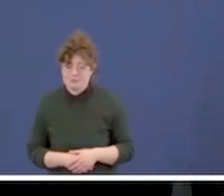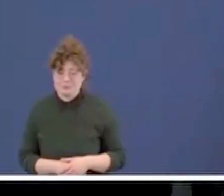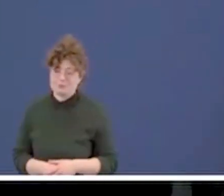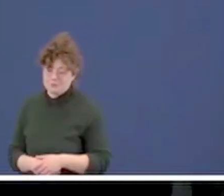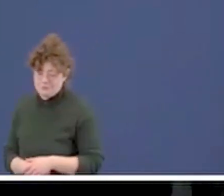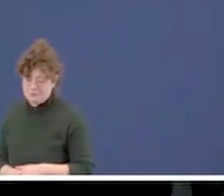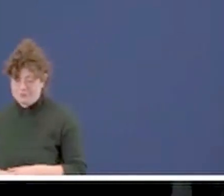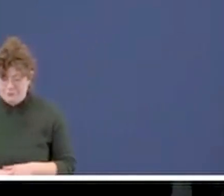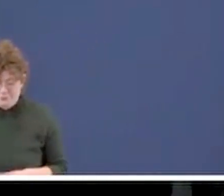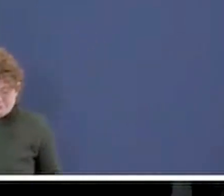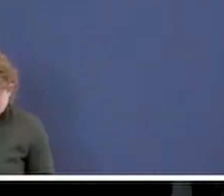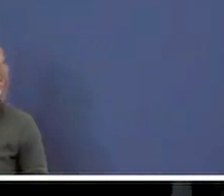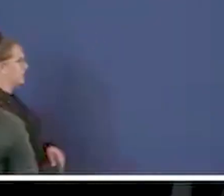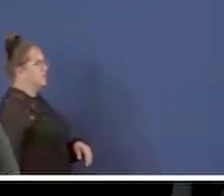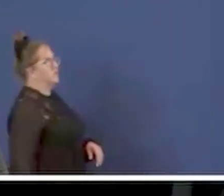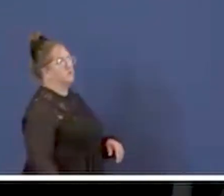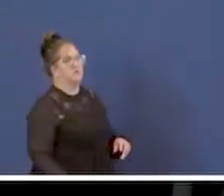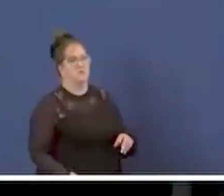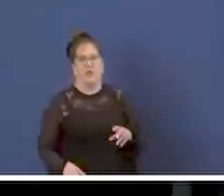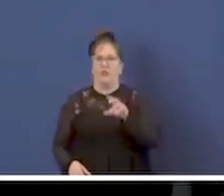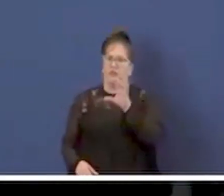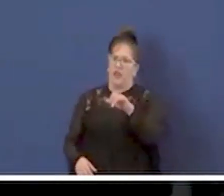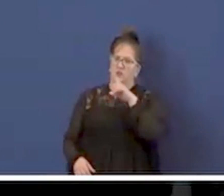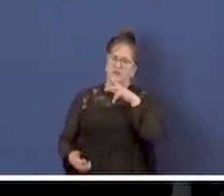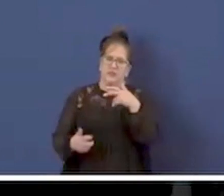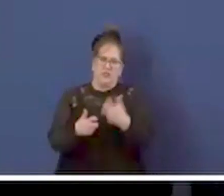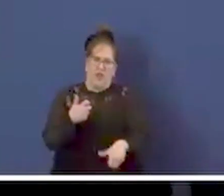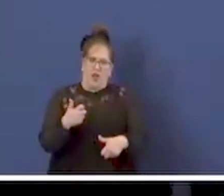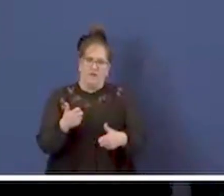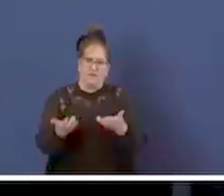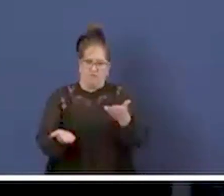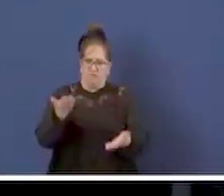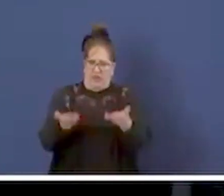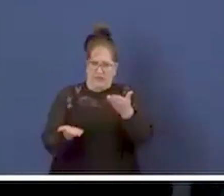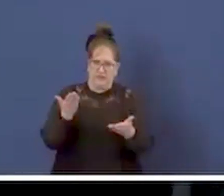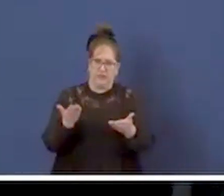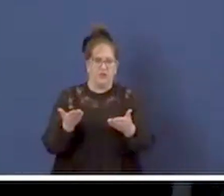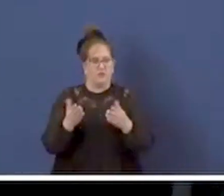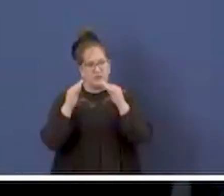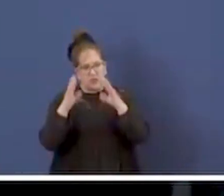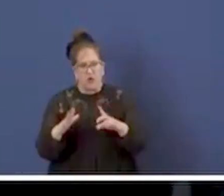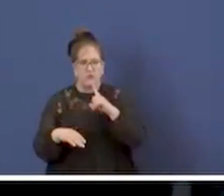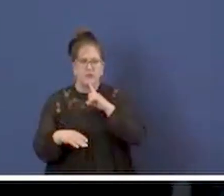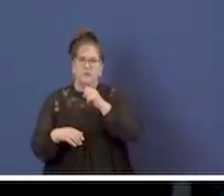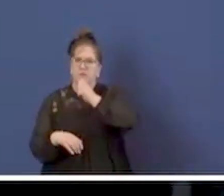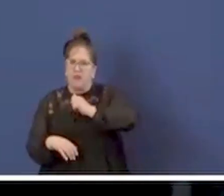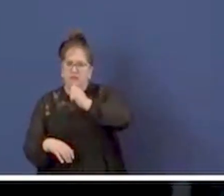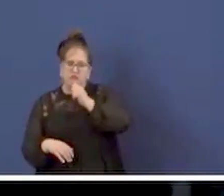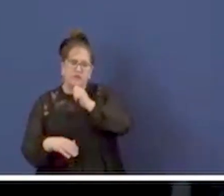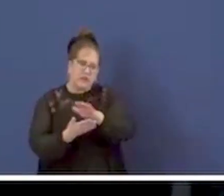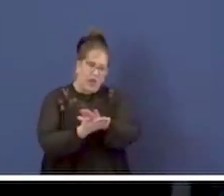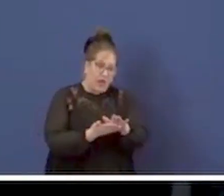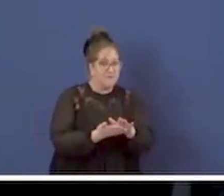act that's difficult. And I commend our teachers every single day. They are so patient and so kind. There are good days